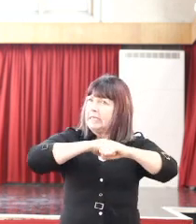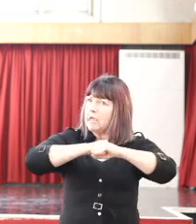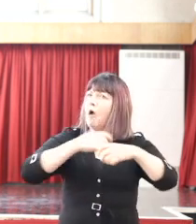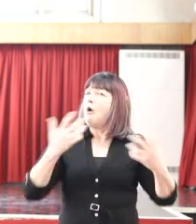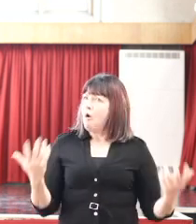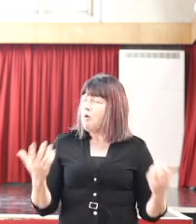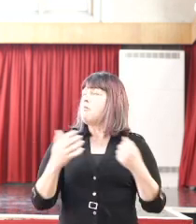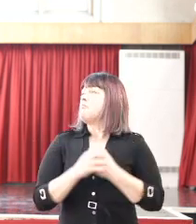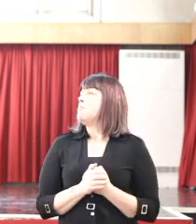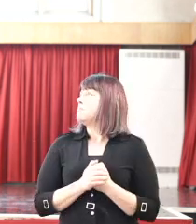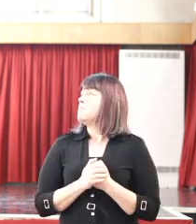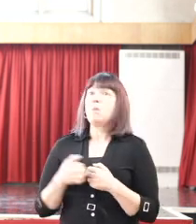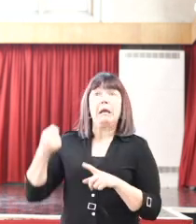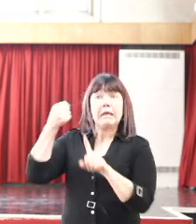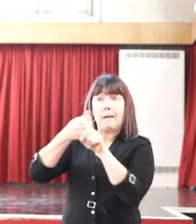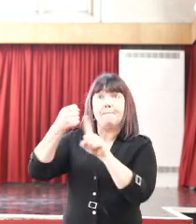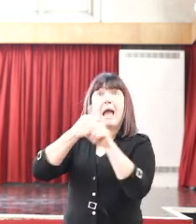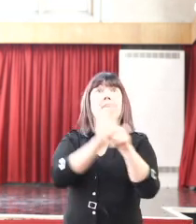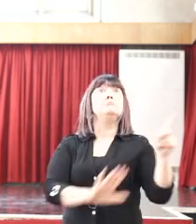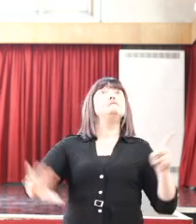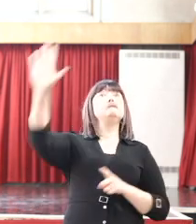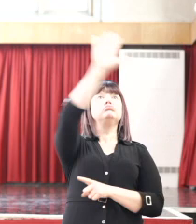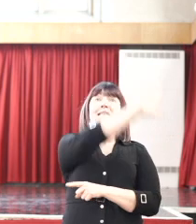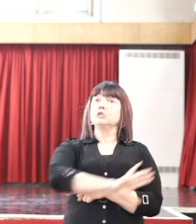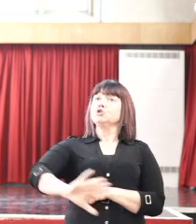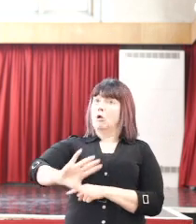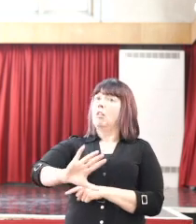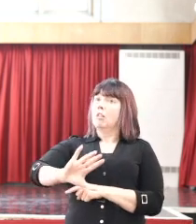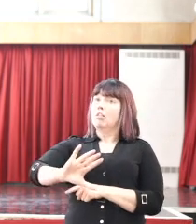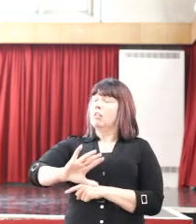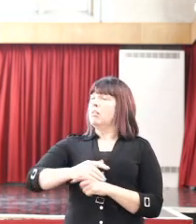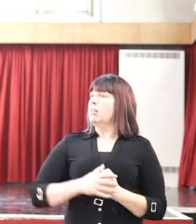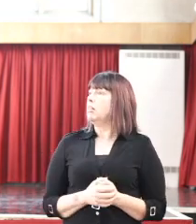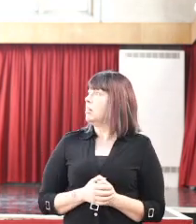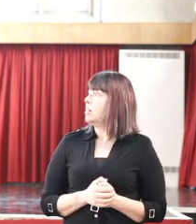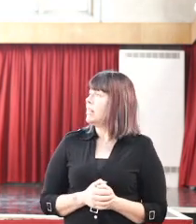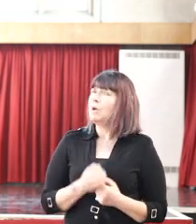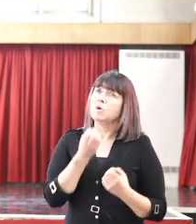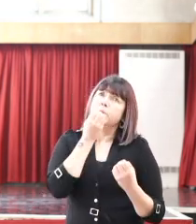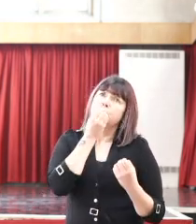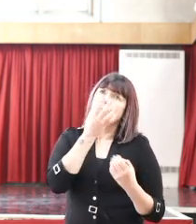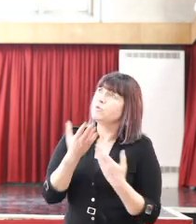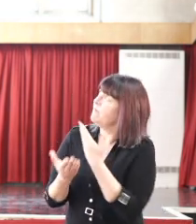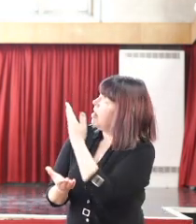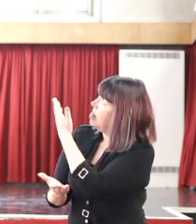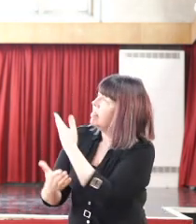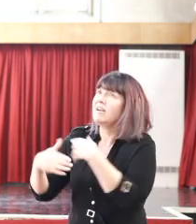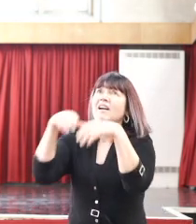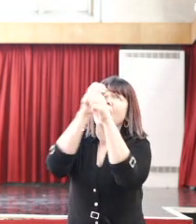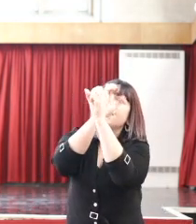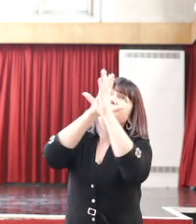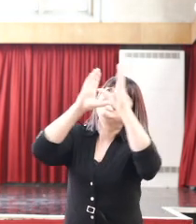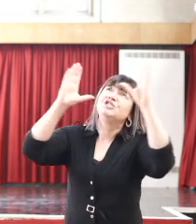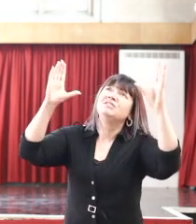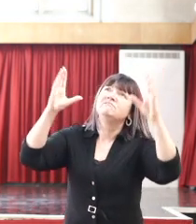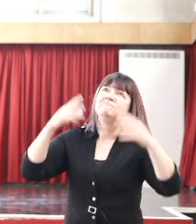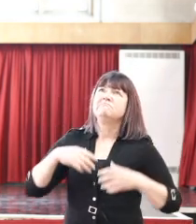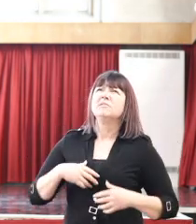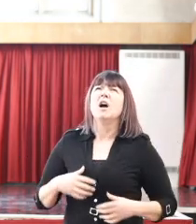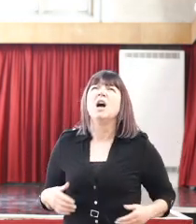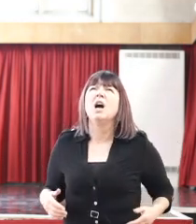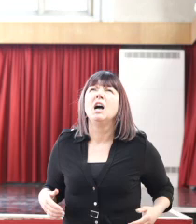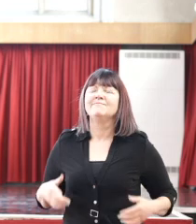do campaigns nationally as well, so it would be beautiful here, the vision that you can't see of our